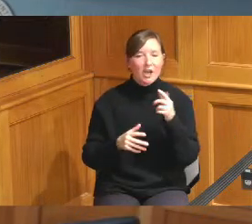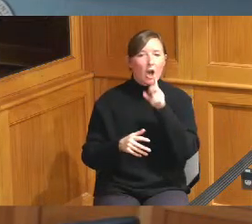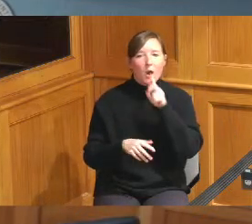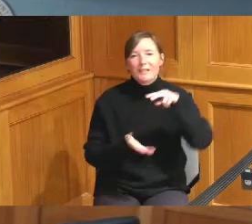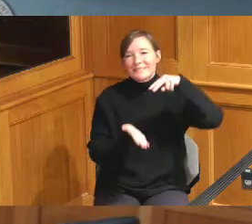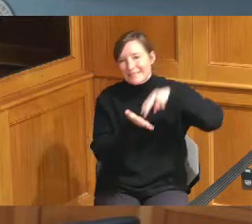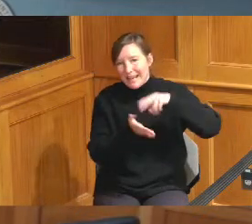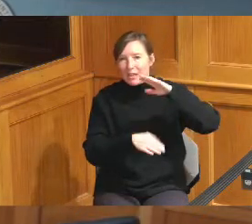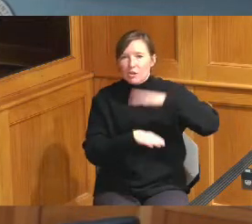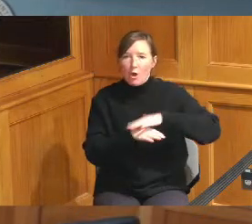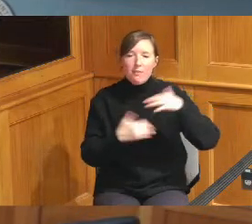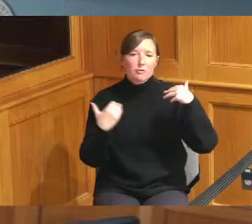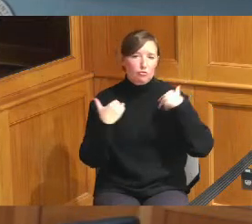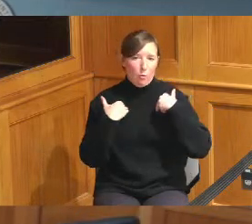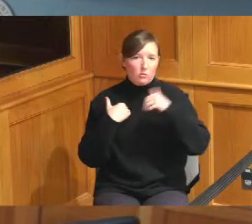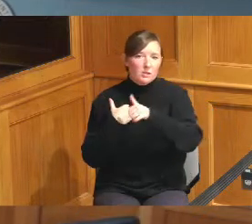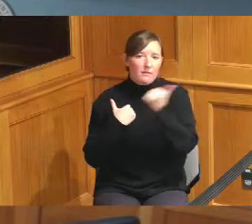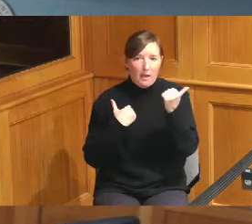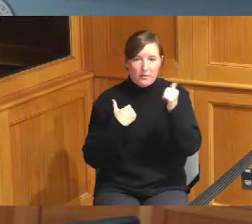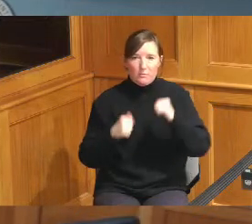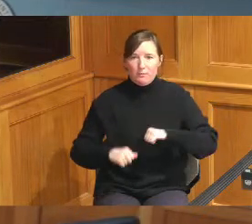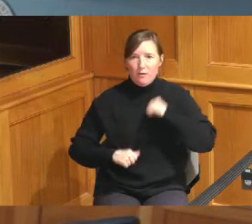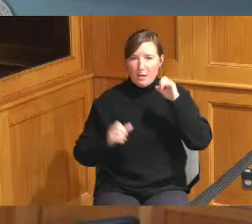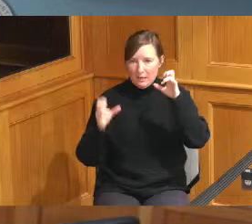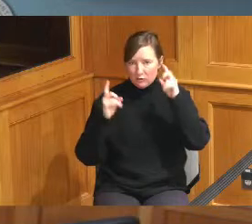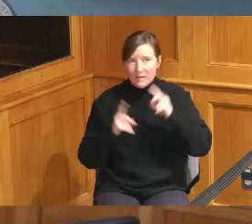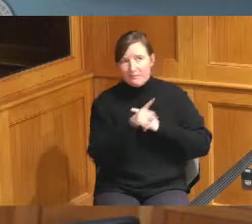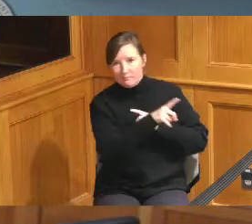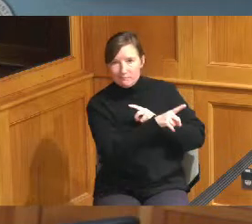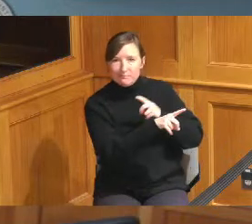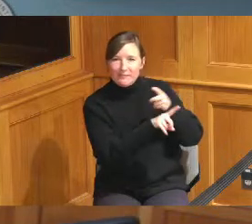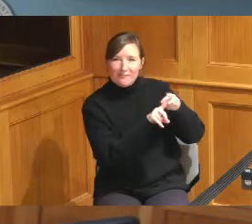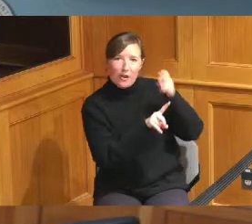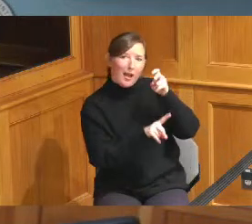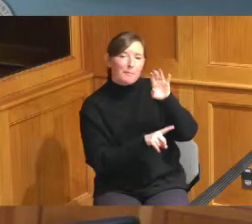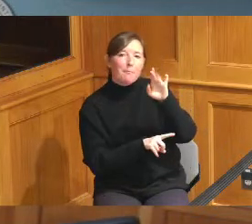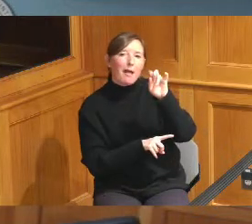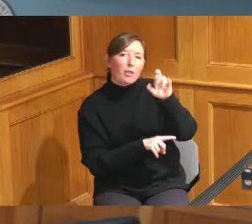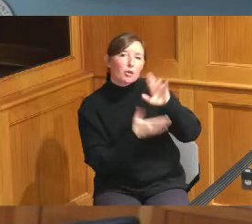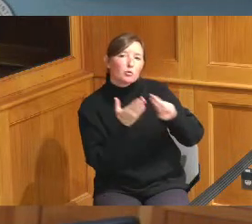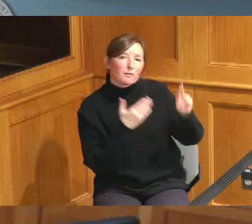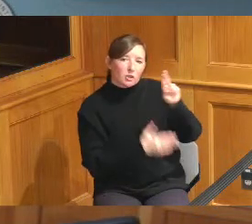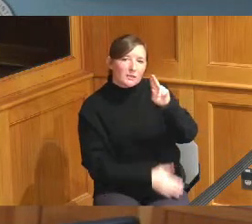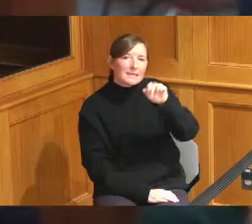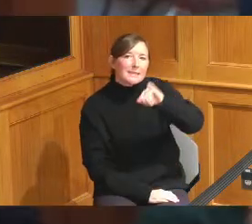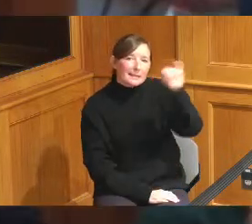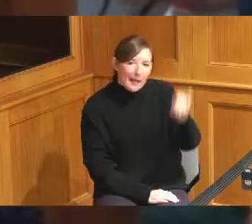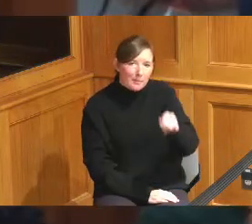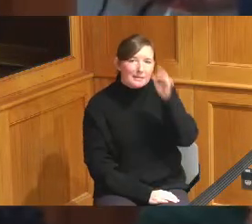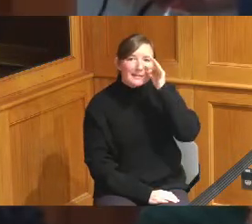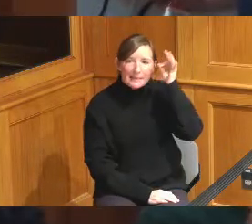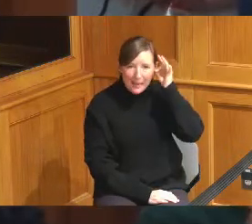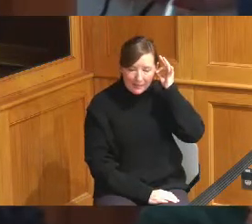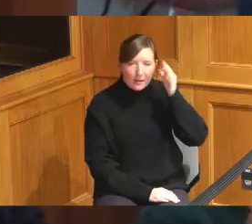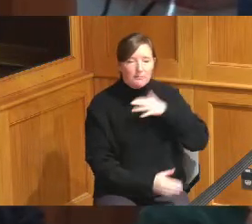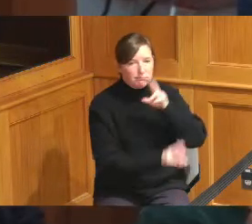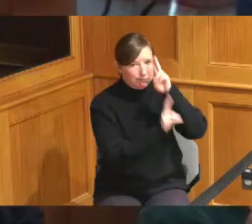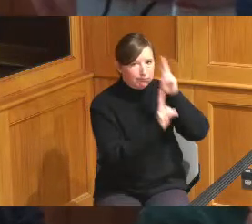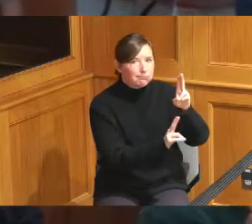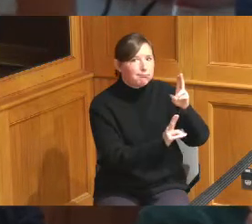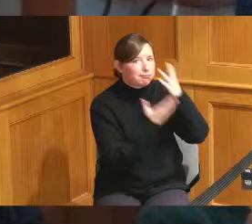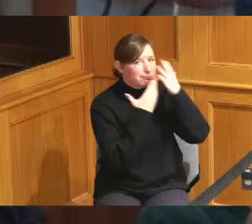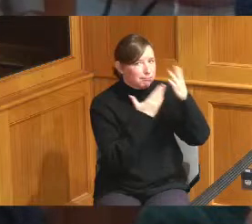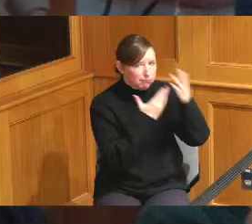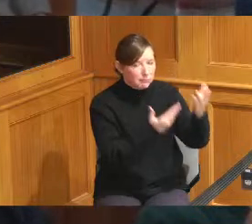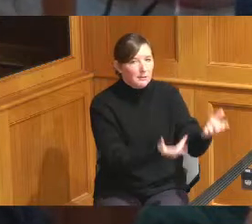of 7 educators in Indianapolis, Indiana at Butler University. And it goes, we need